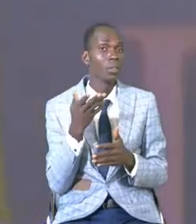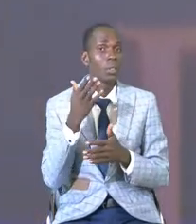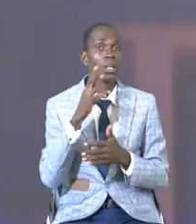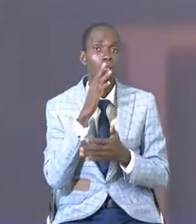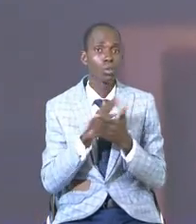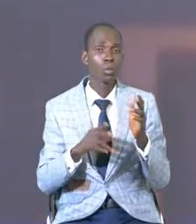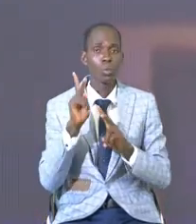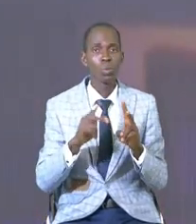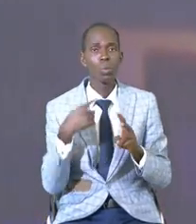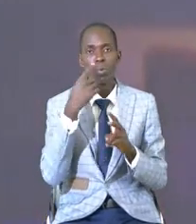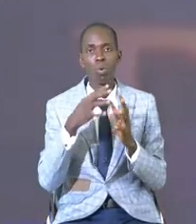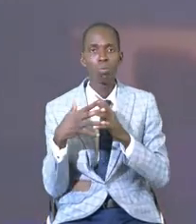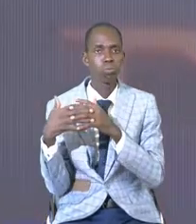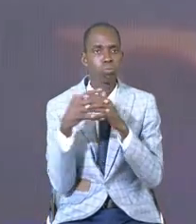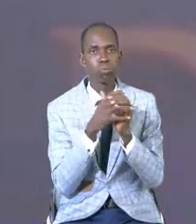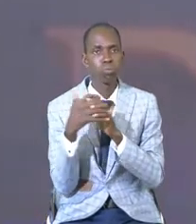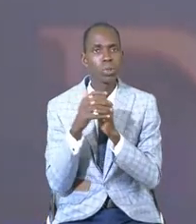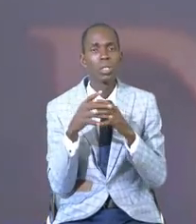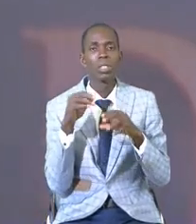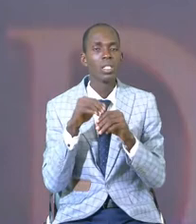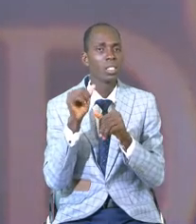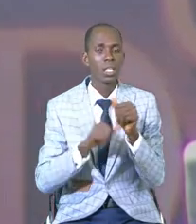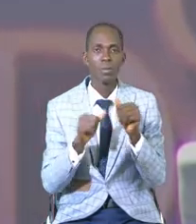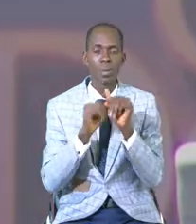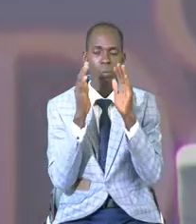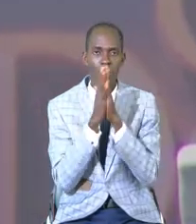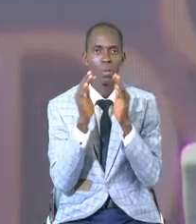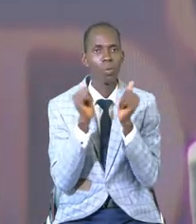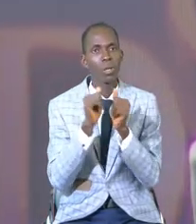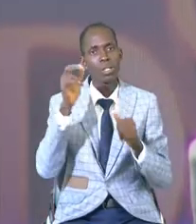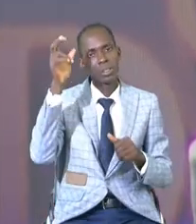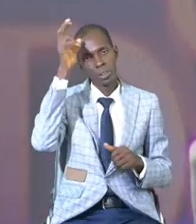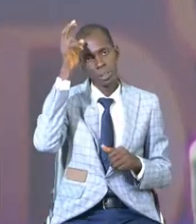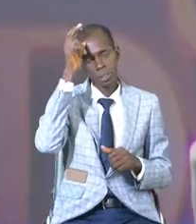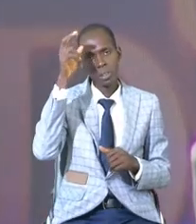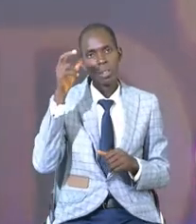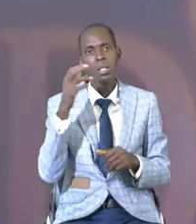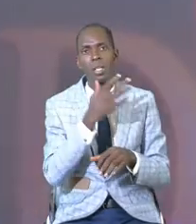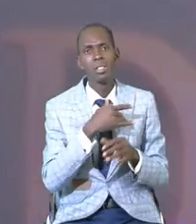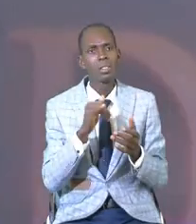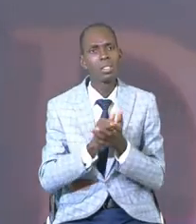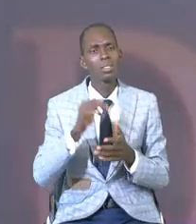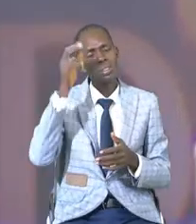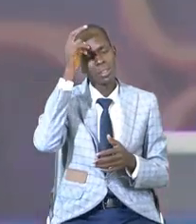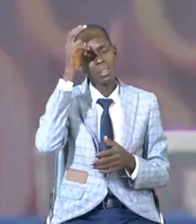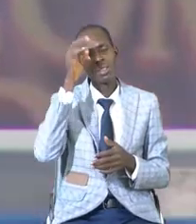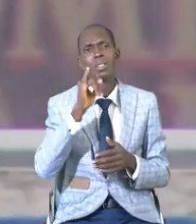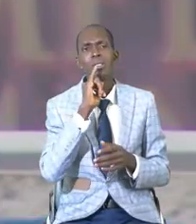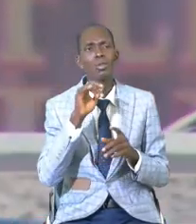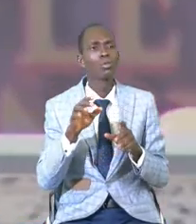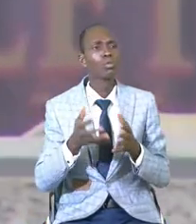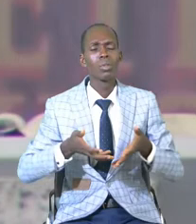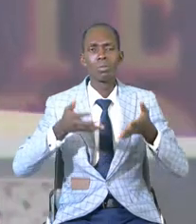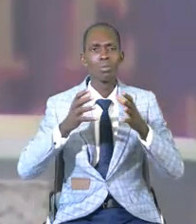every prayer was Satan. And they said, this Satan is too much for them. And they